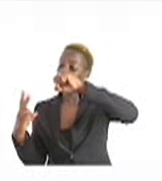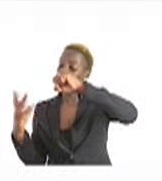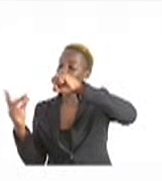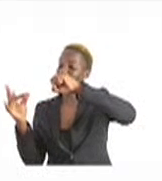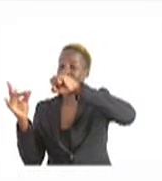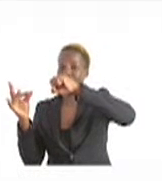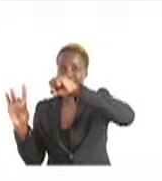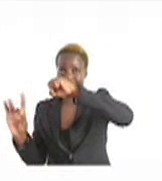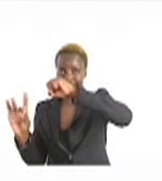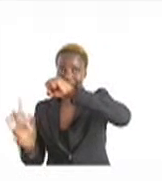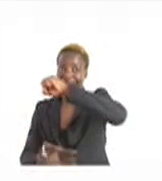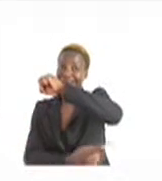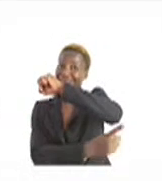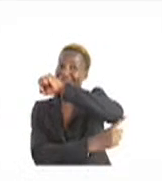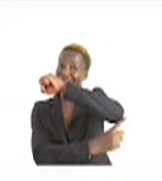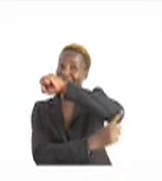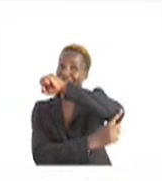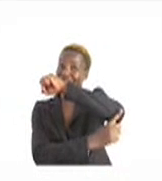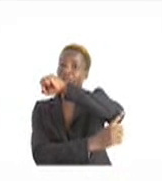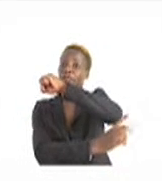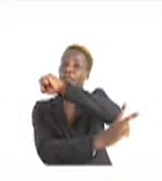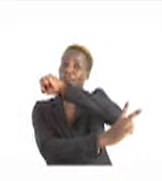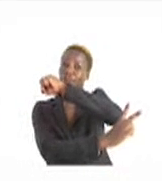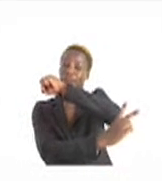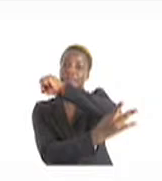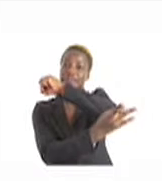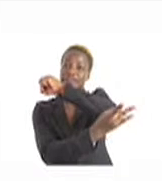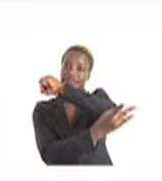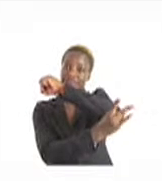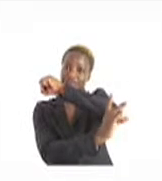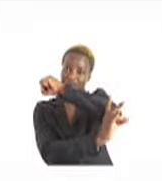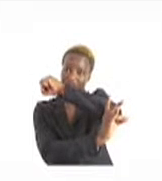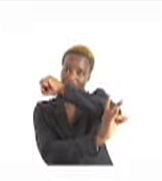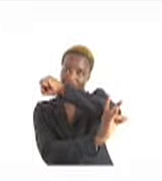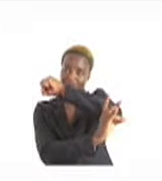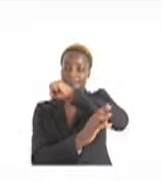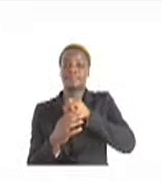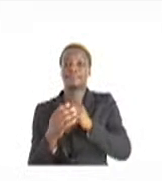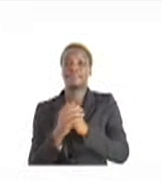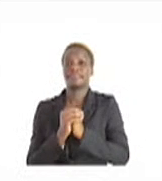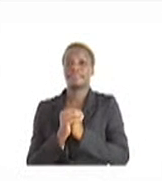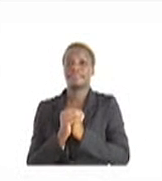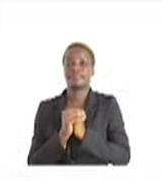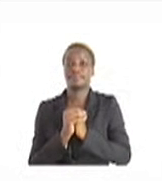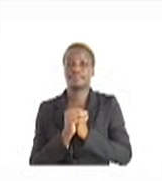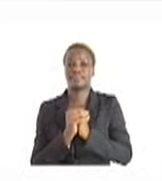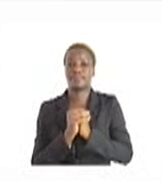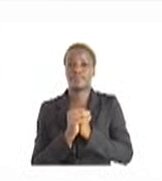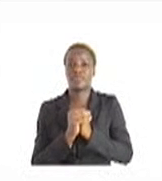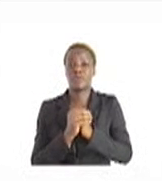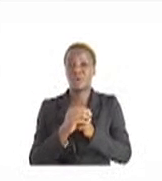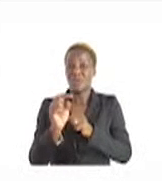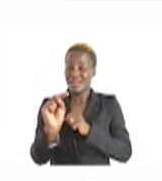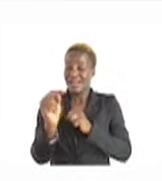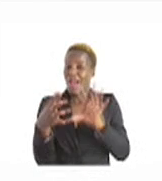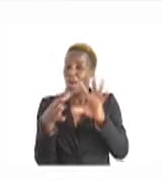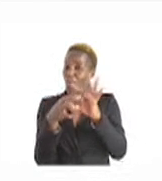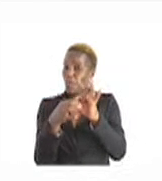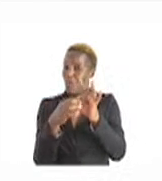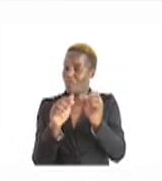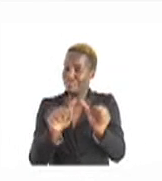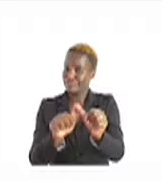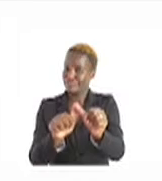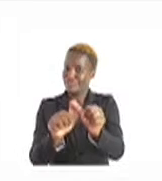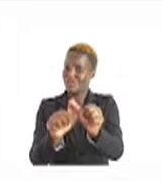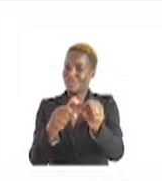less than sign in there. So I have an activity for you there so that you can complete it at home. Play